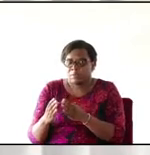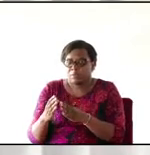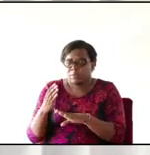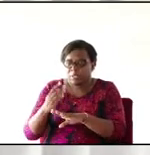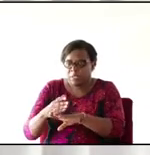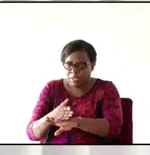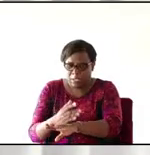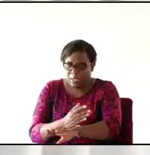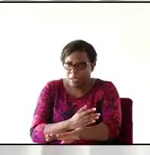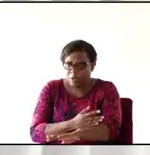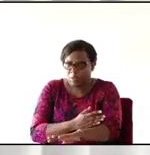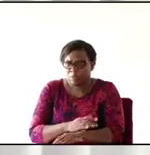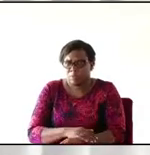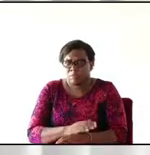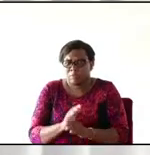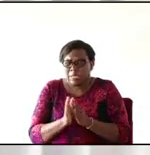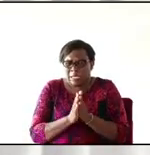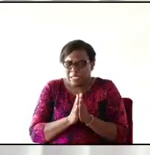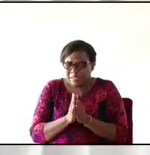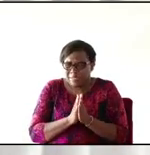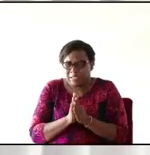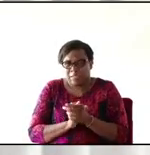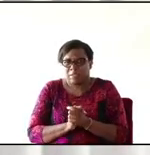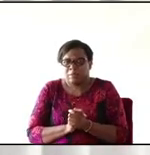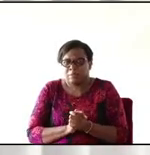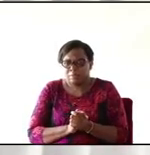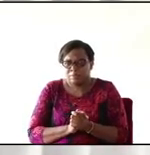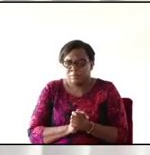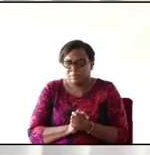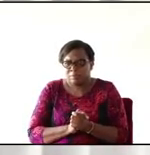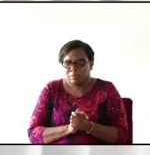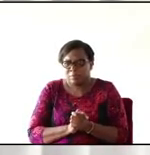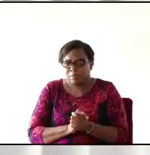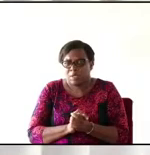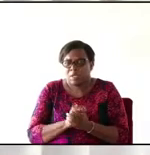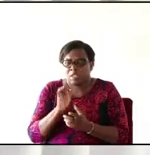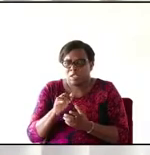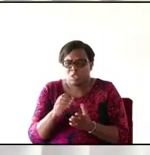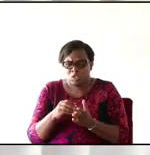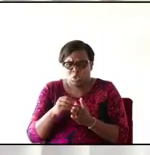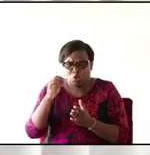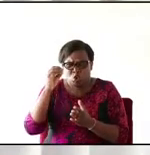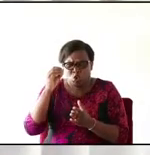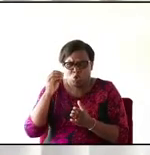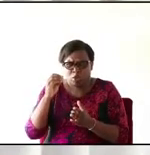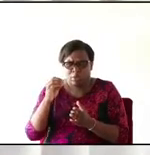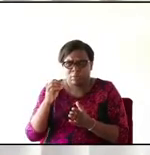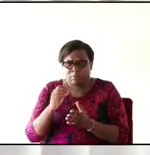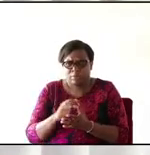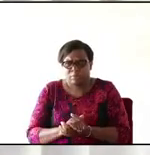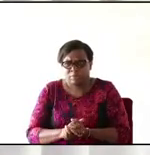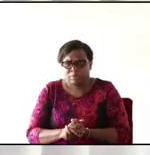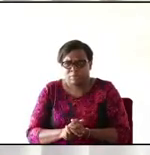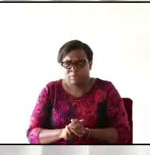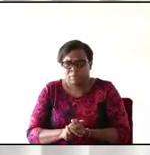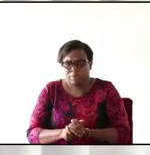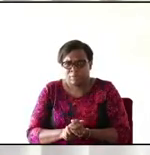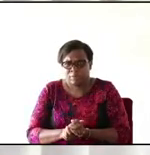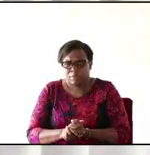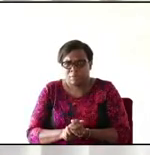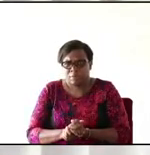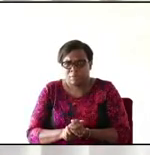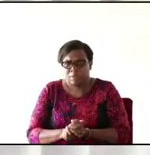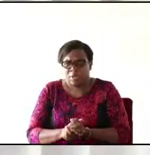about Kalalu in Grenada. But then you learn and discover, as Renee and the others discovered,